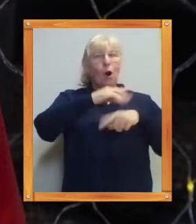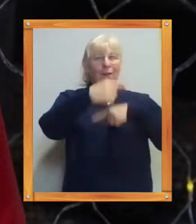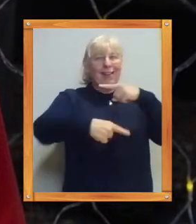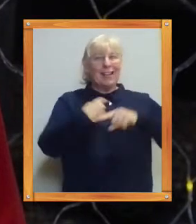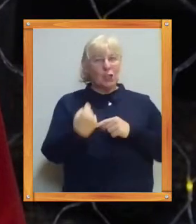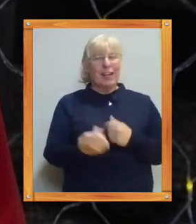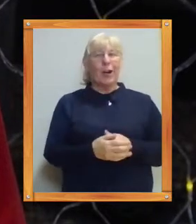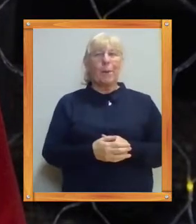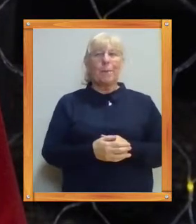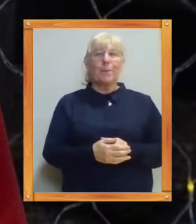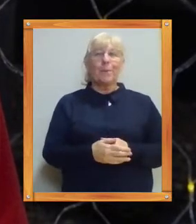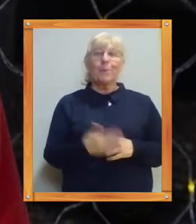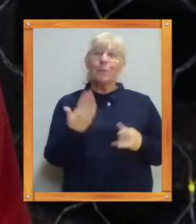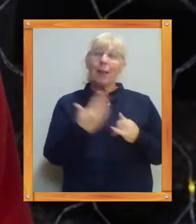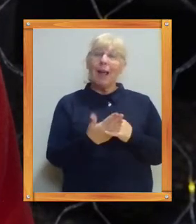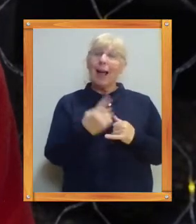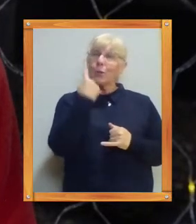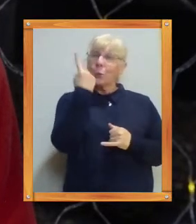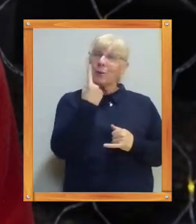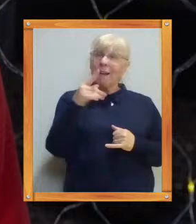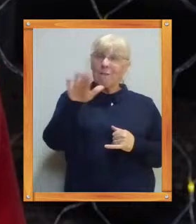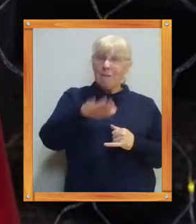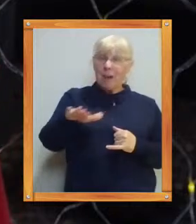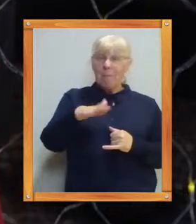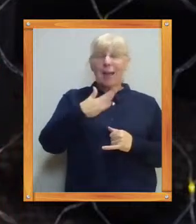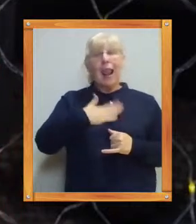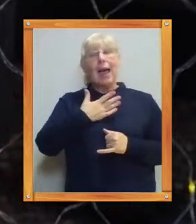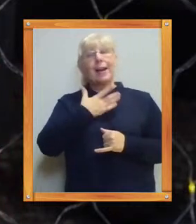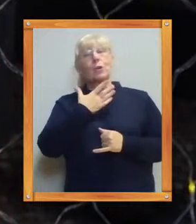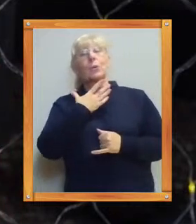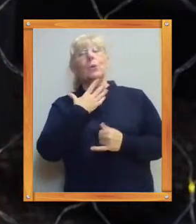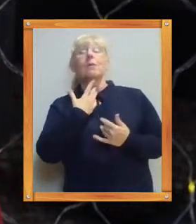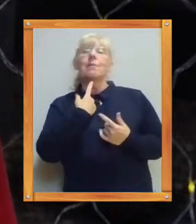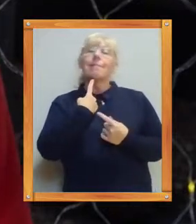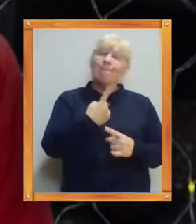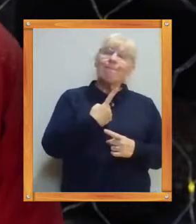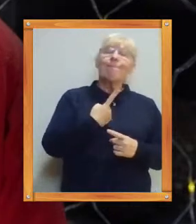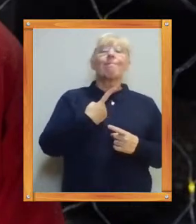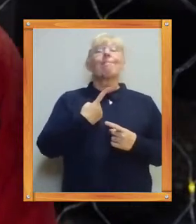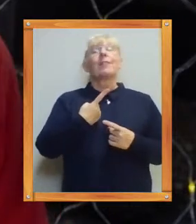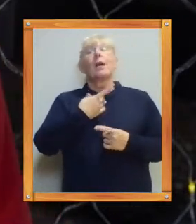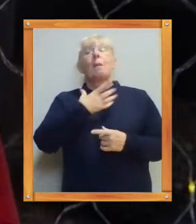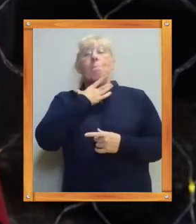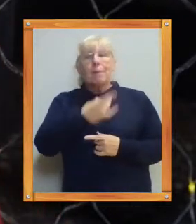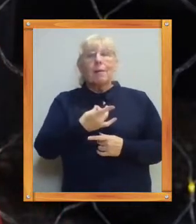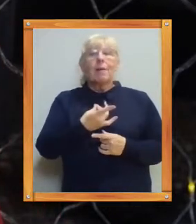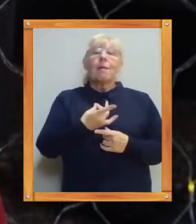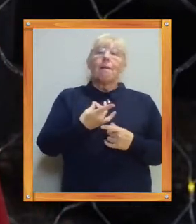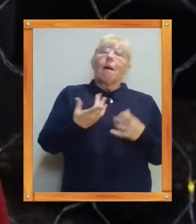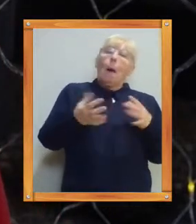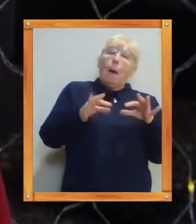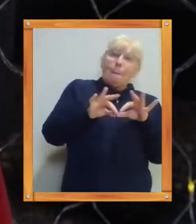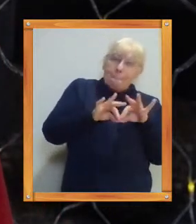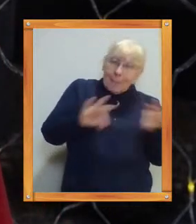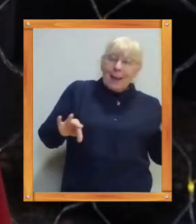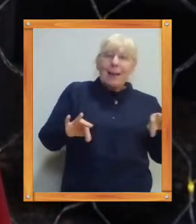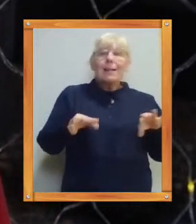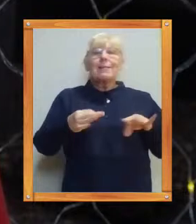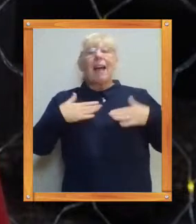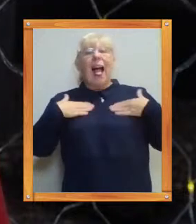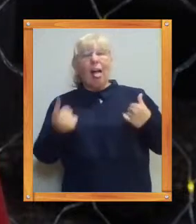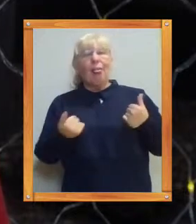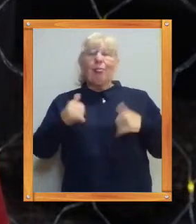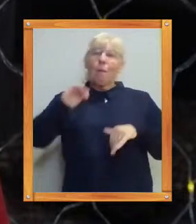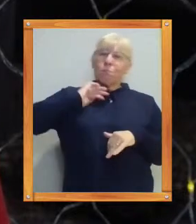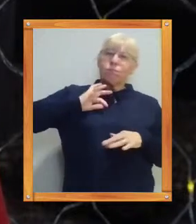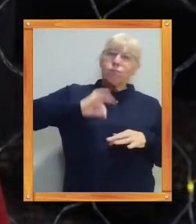and your family peace, health, happiness, and prosperity in the year ahead. And in the words of the 16th century